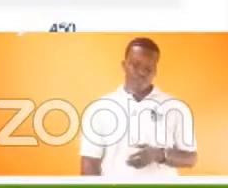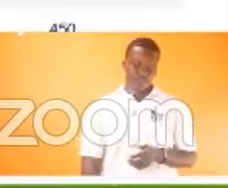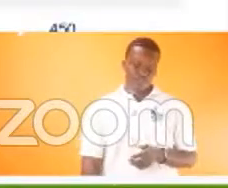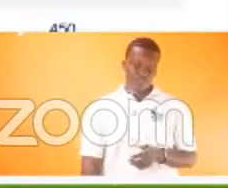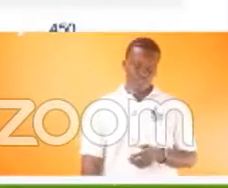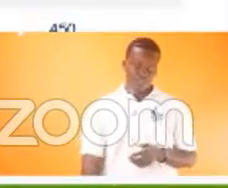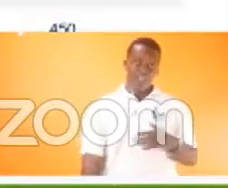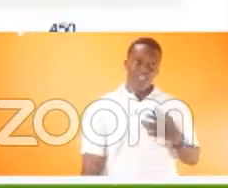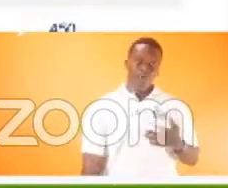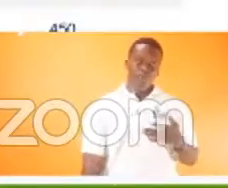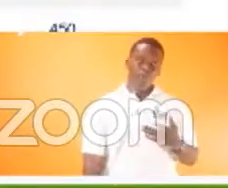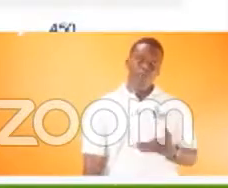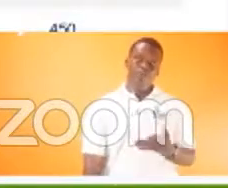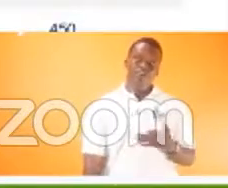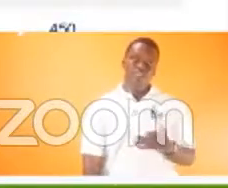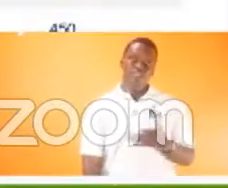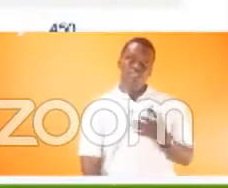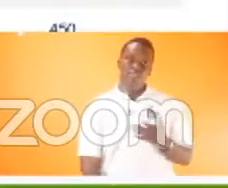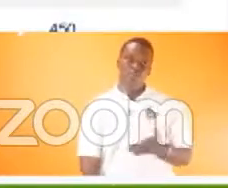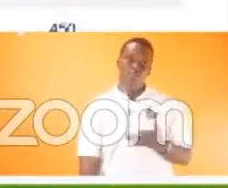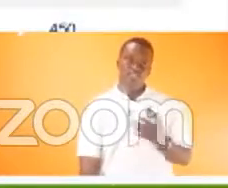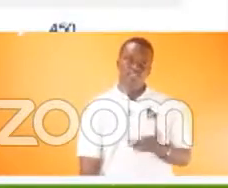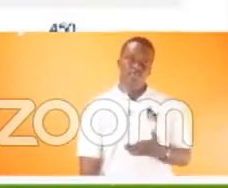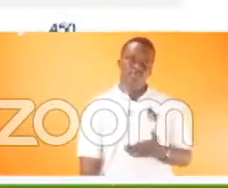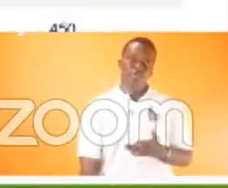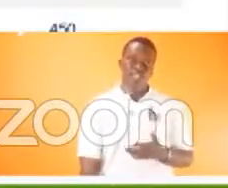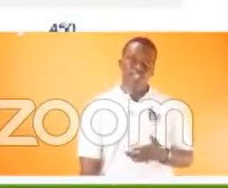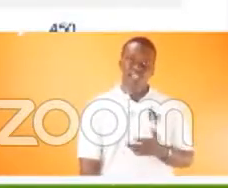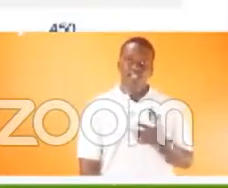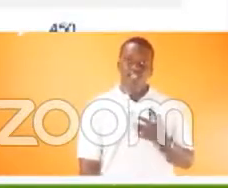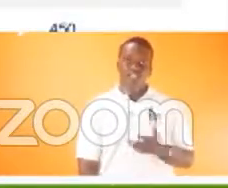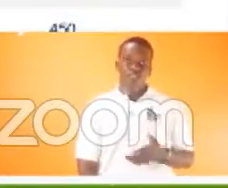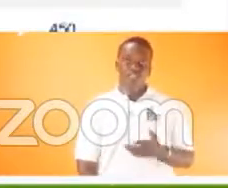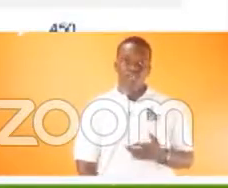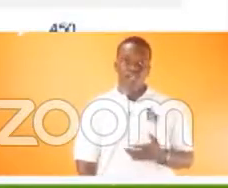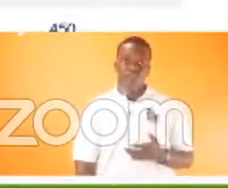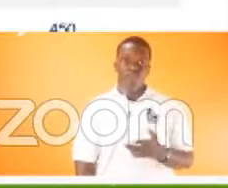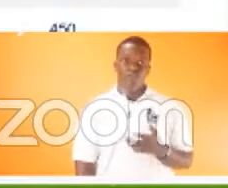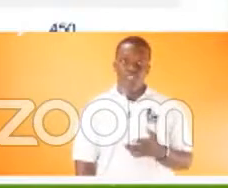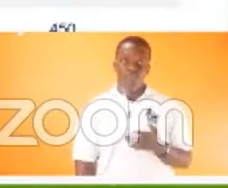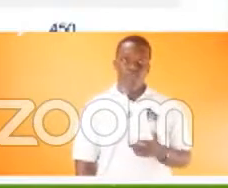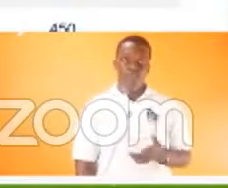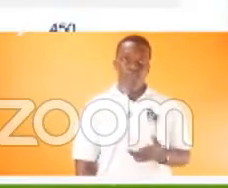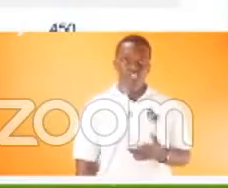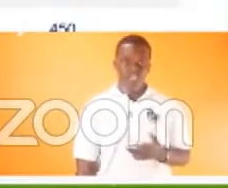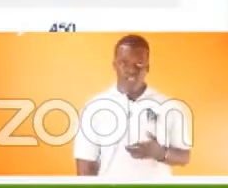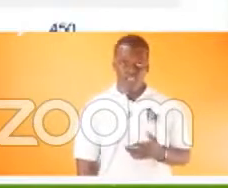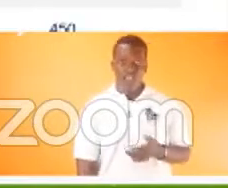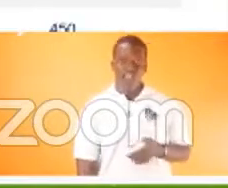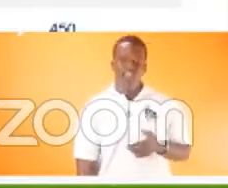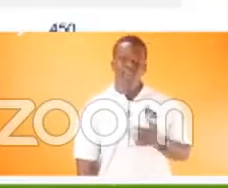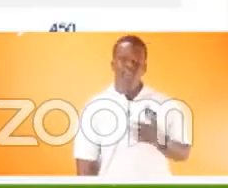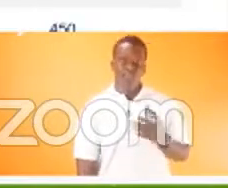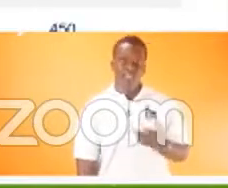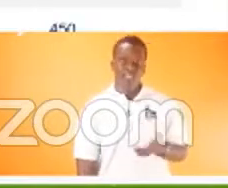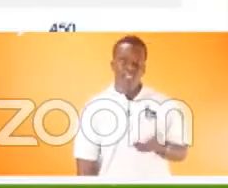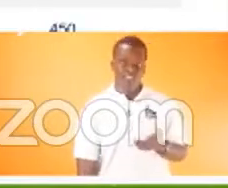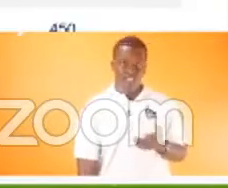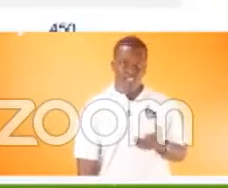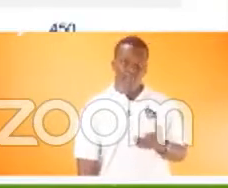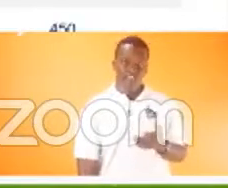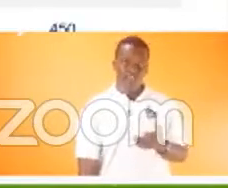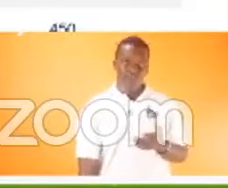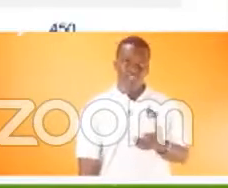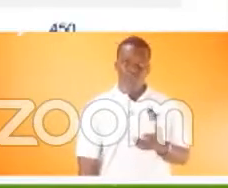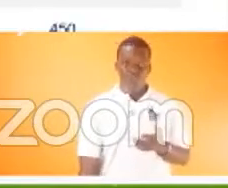users. Now, so far we have been able to successfully conduct the user trials of the multipurpose wheelchair. And from the